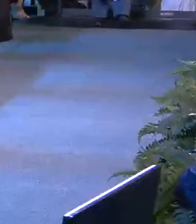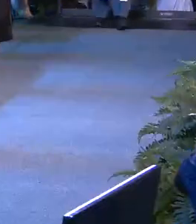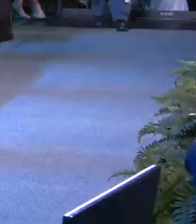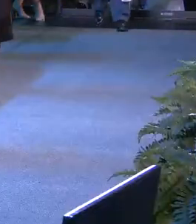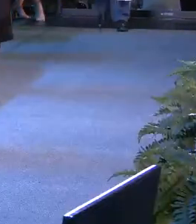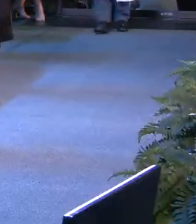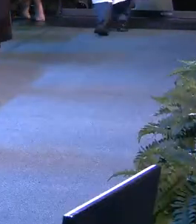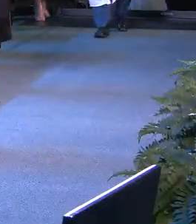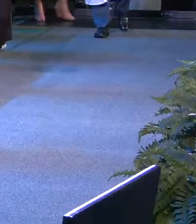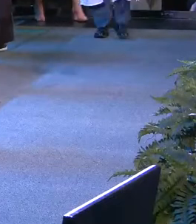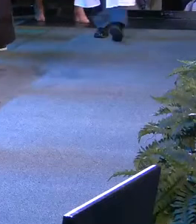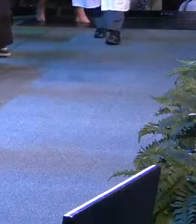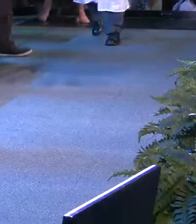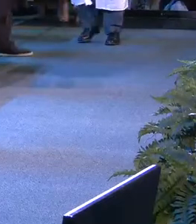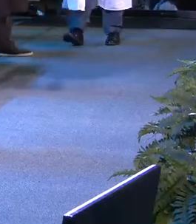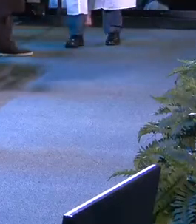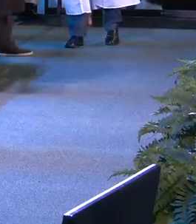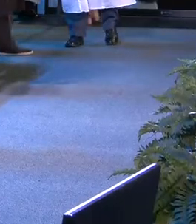Rohan Agarwal.